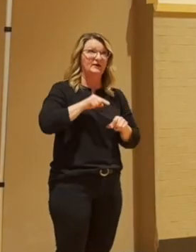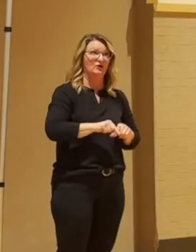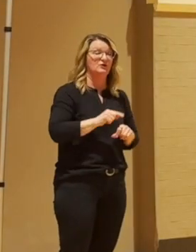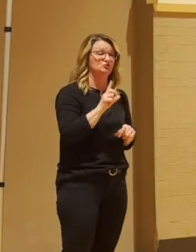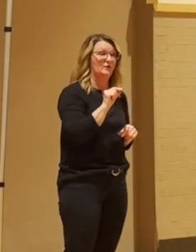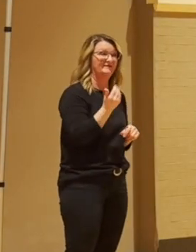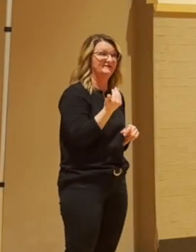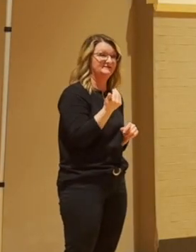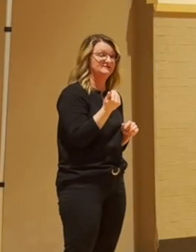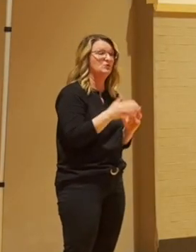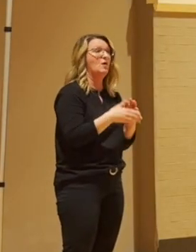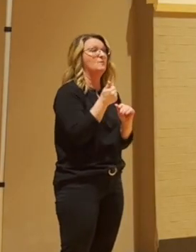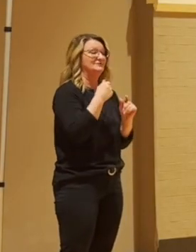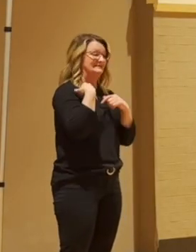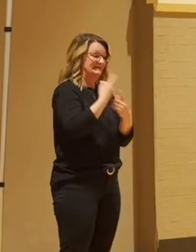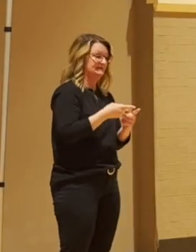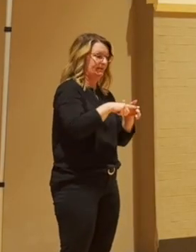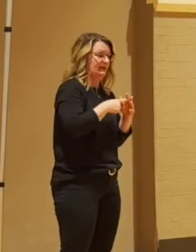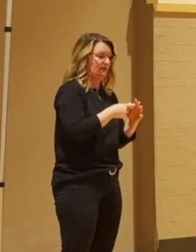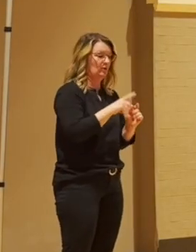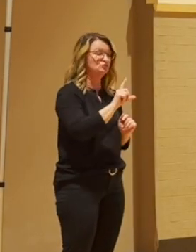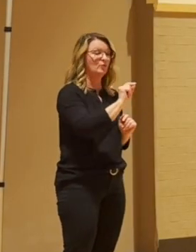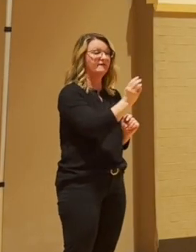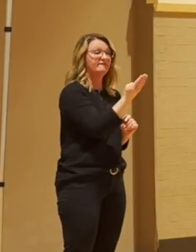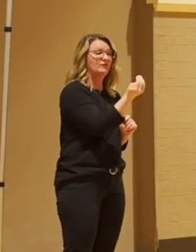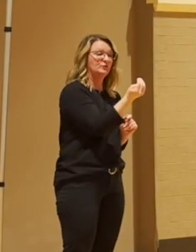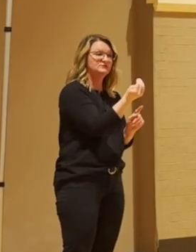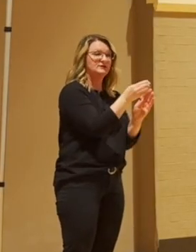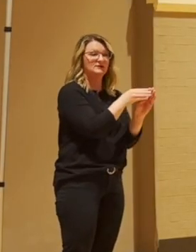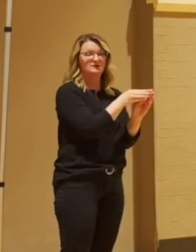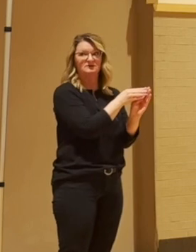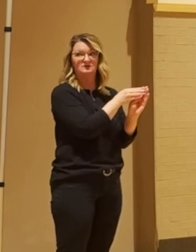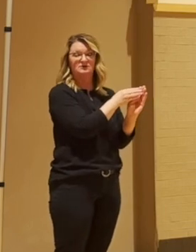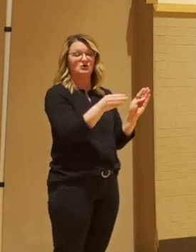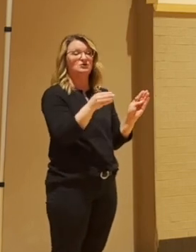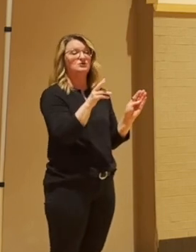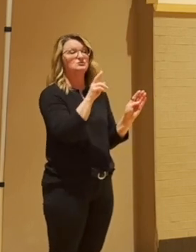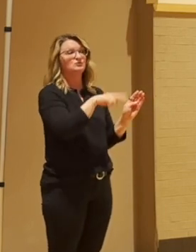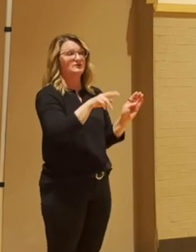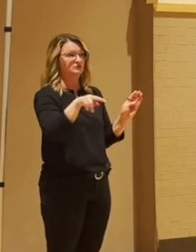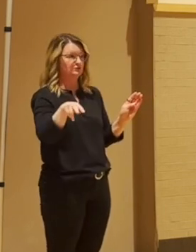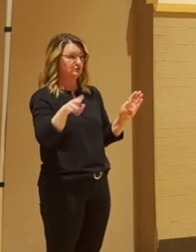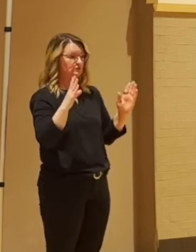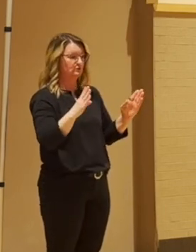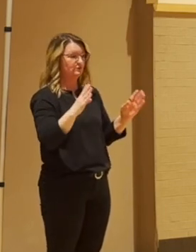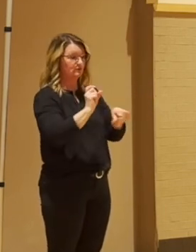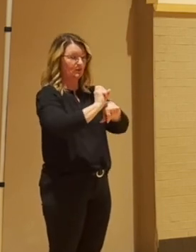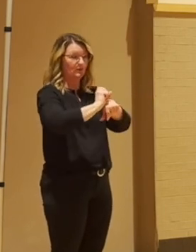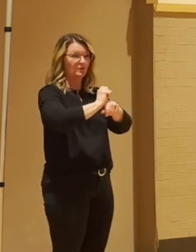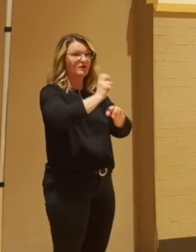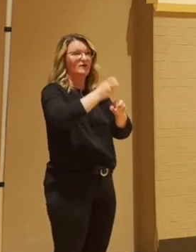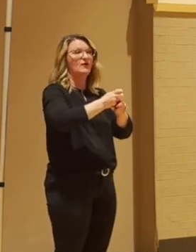So I've been here almost since the beginning. But in 2014, between 2014 and 2022, we have worked hard